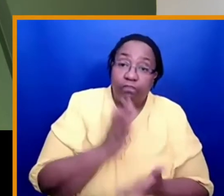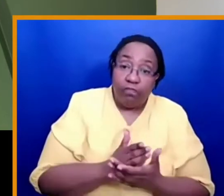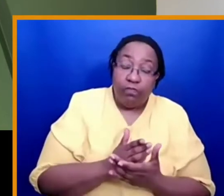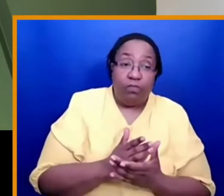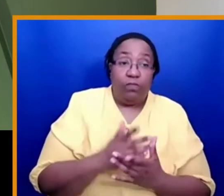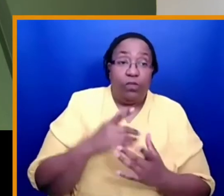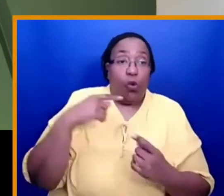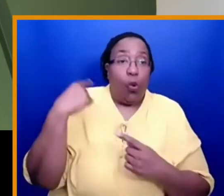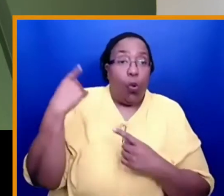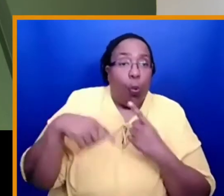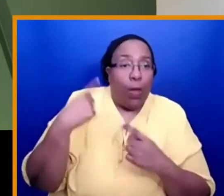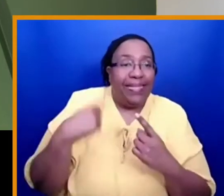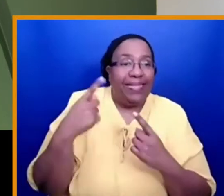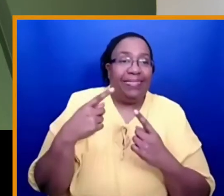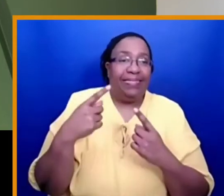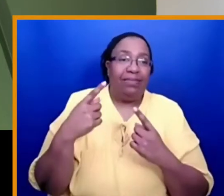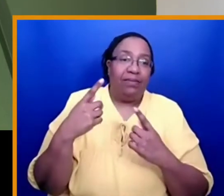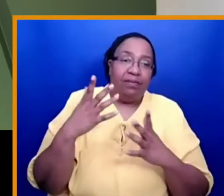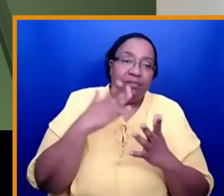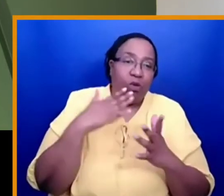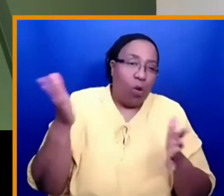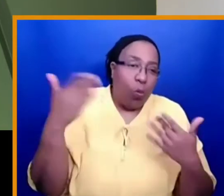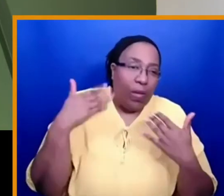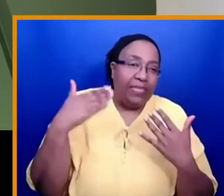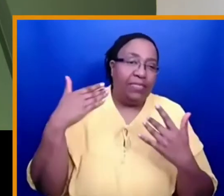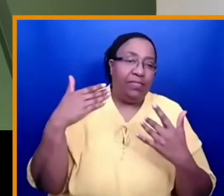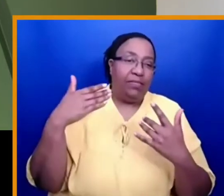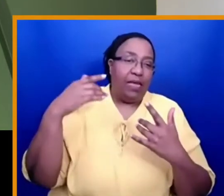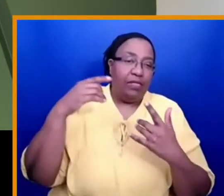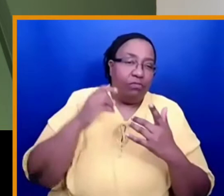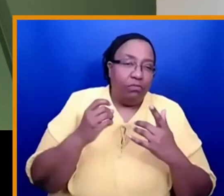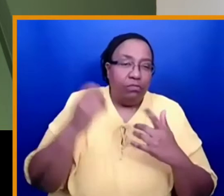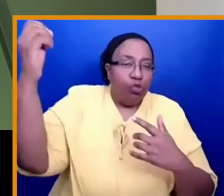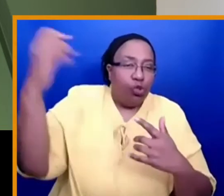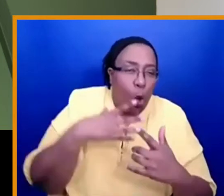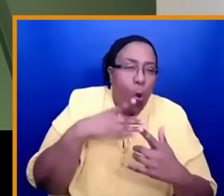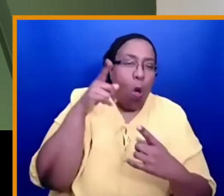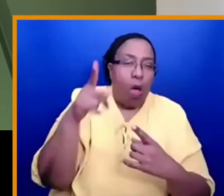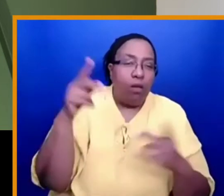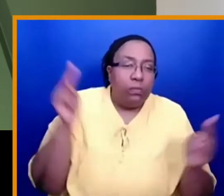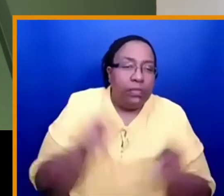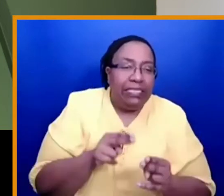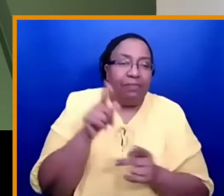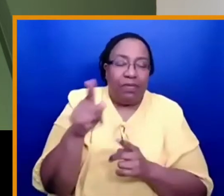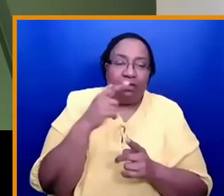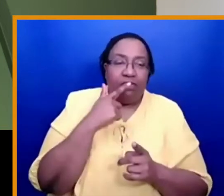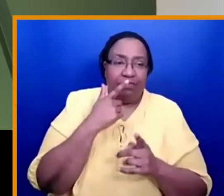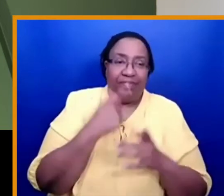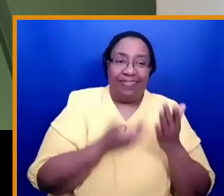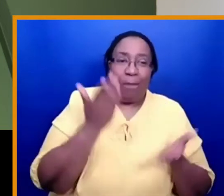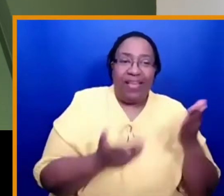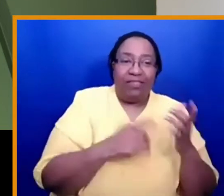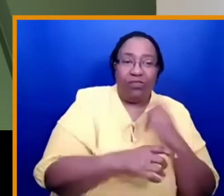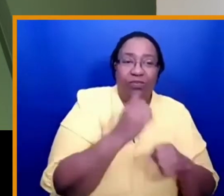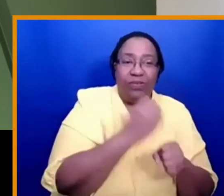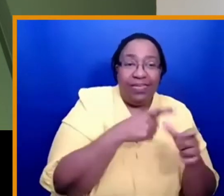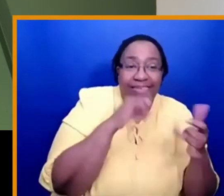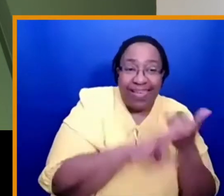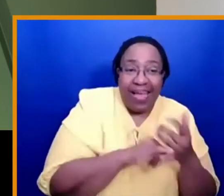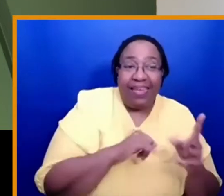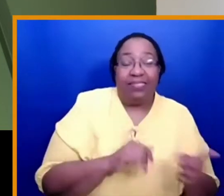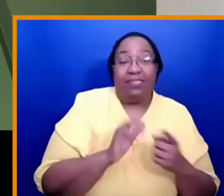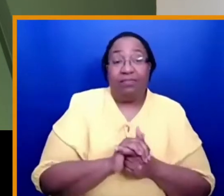much cheaper energy sources than gas. So are our plans for promoting energy efficiency, encouraging and